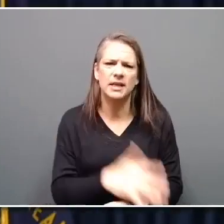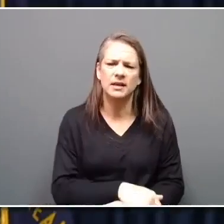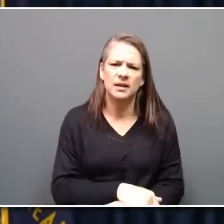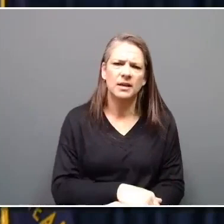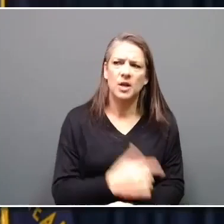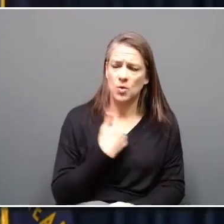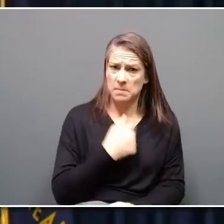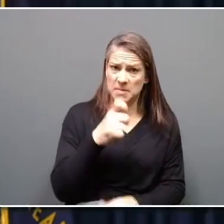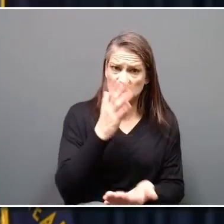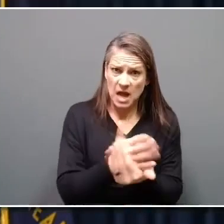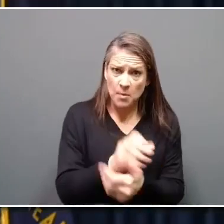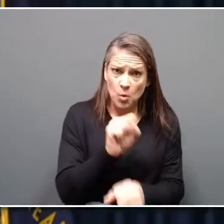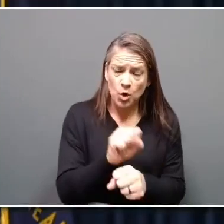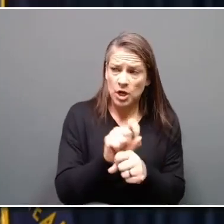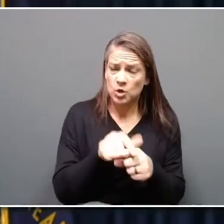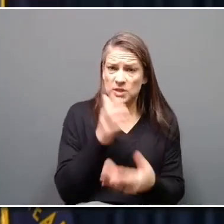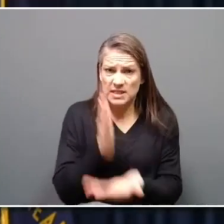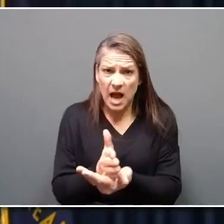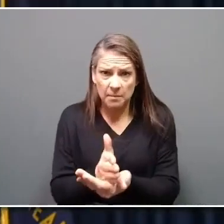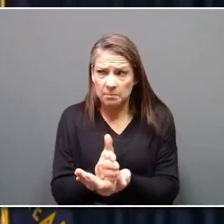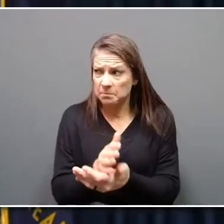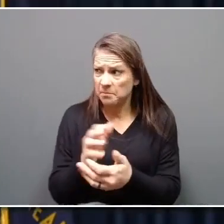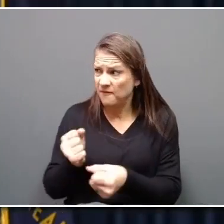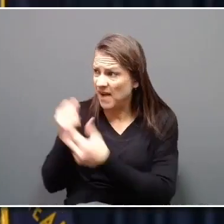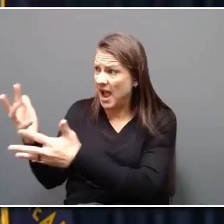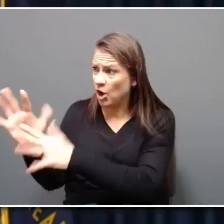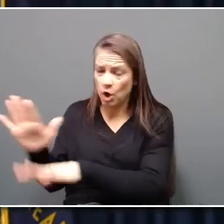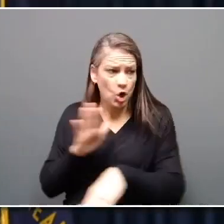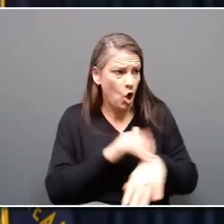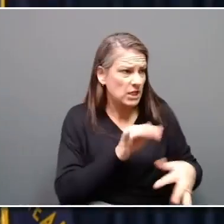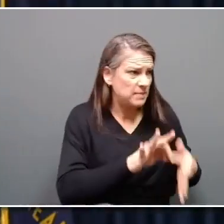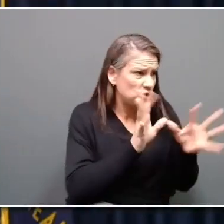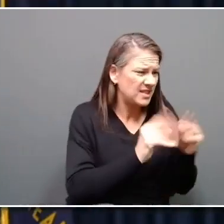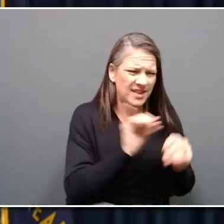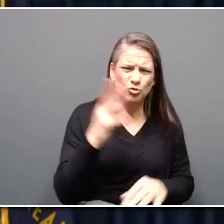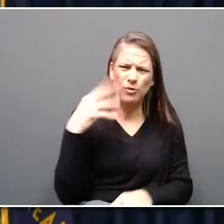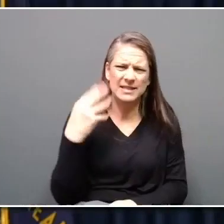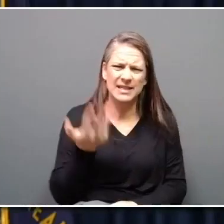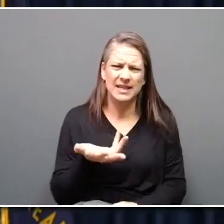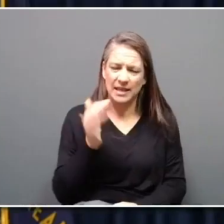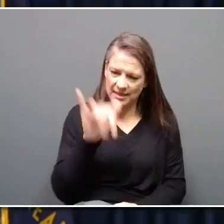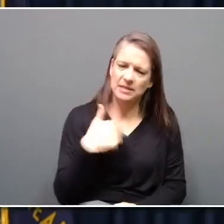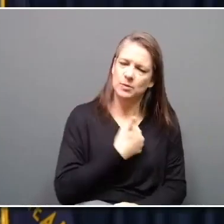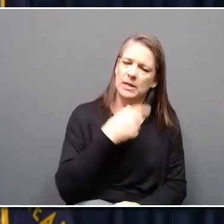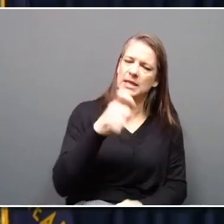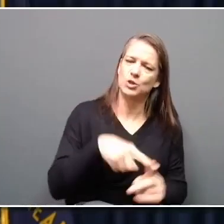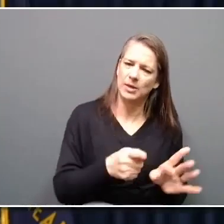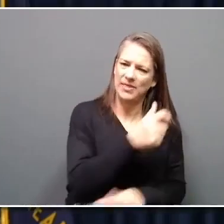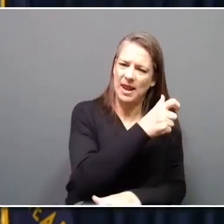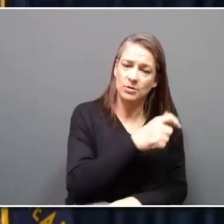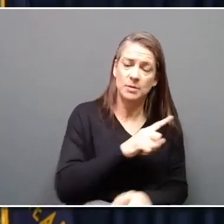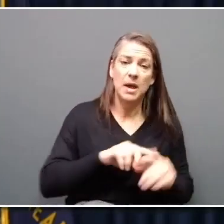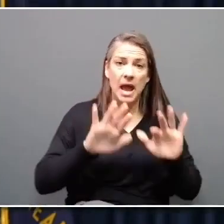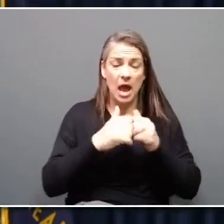stop working to stop a forest fire and call a special session is crazy. I mean, those are things we need out. But when we talk about actual ways to move